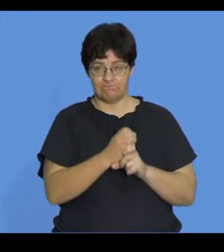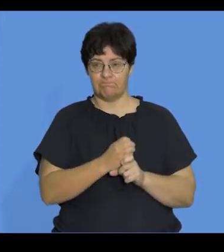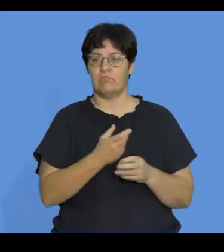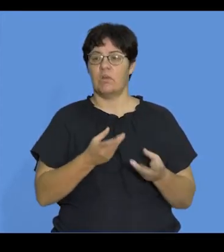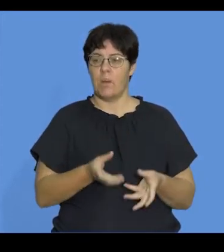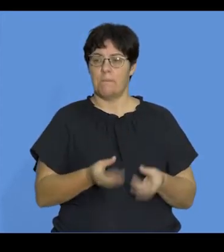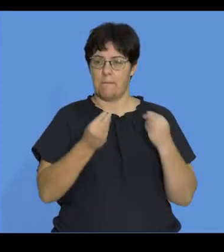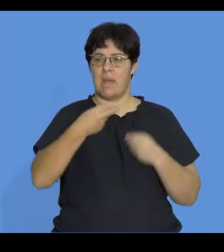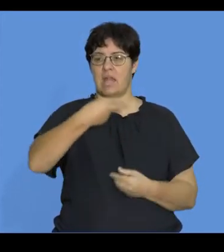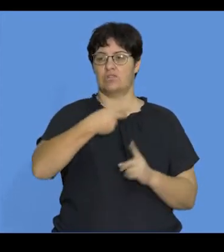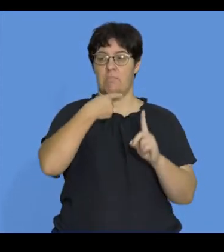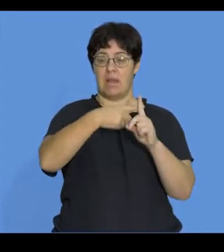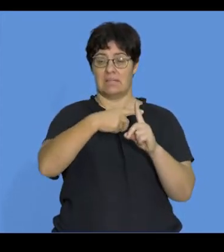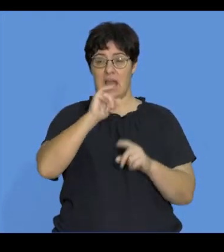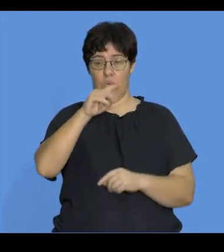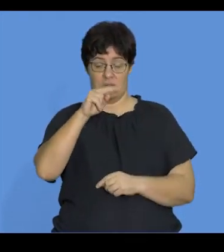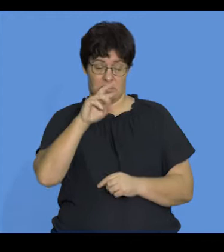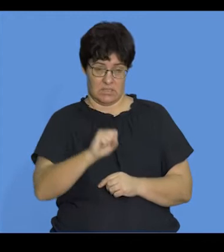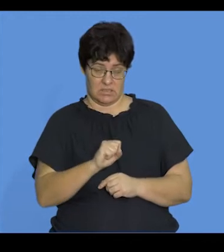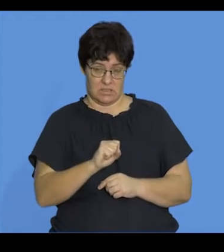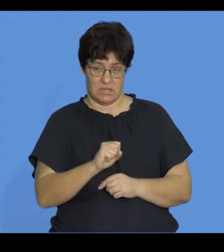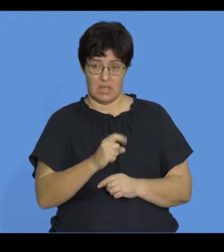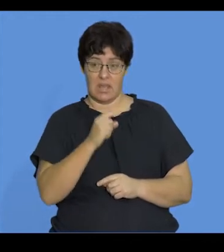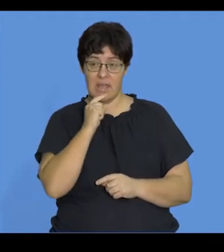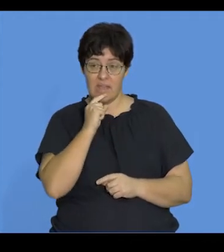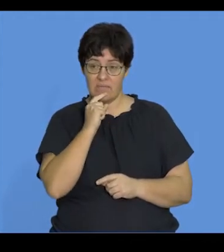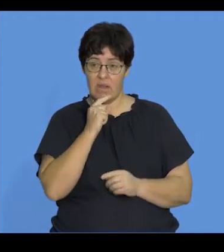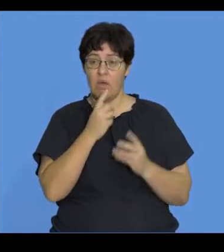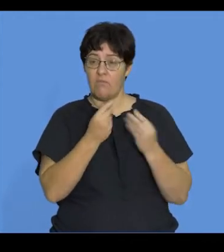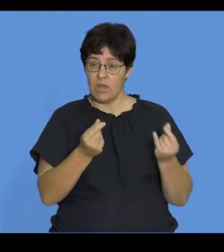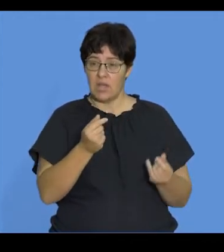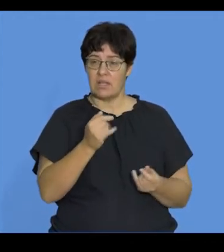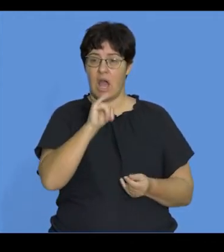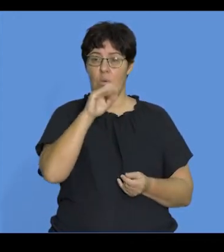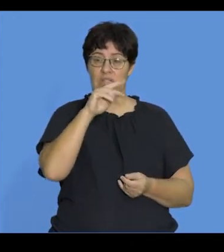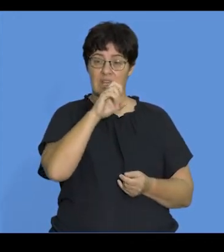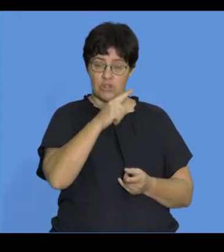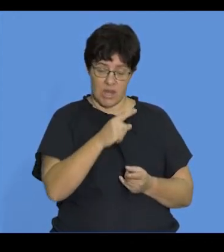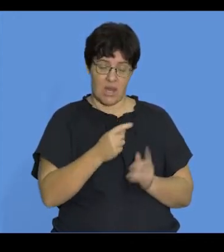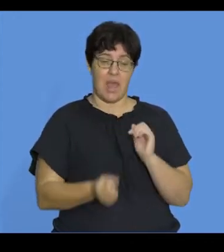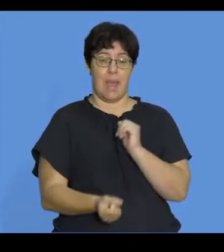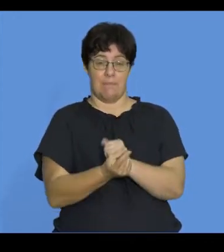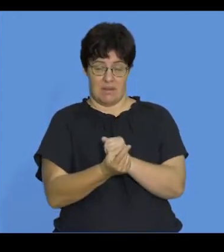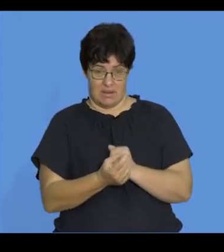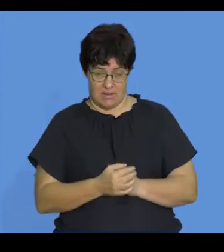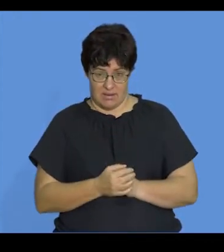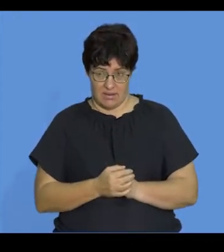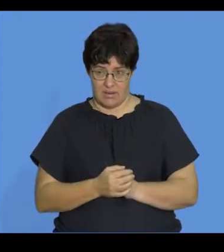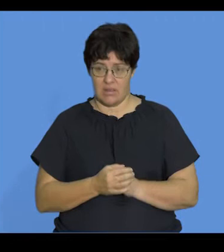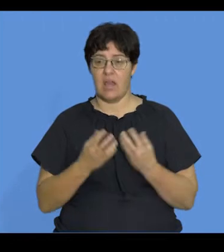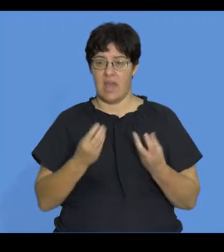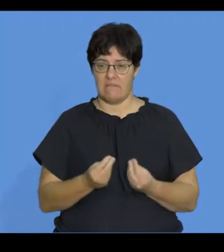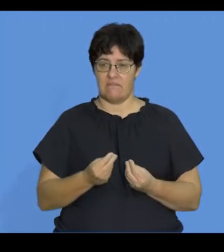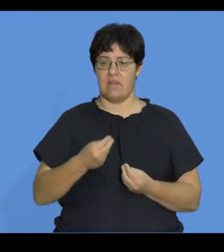concentration of hydrogen ions when complete ionization occurs. So what do we have here? We've